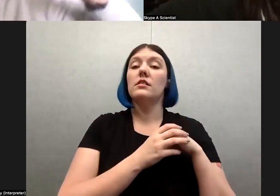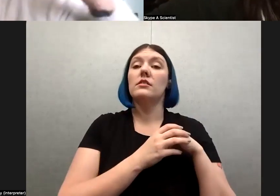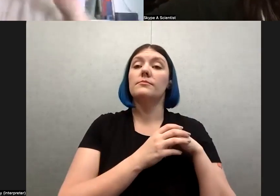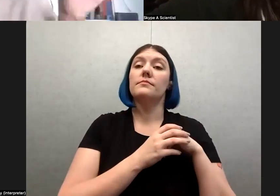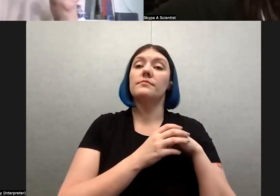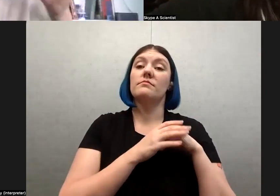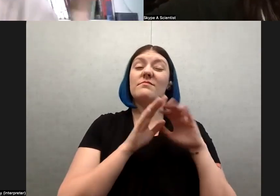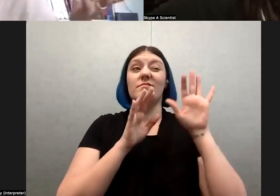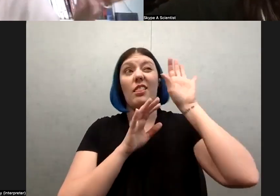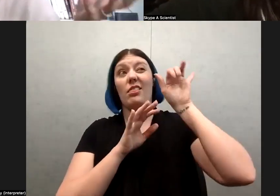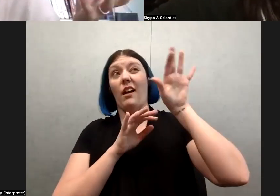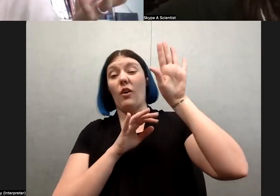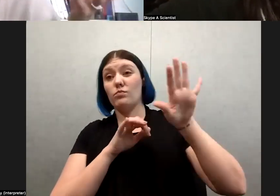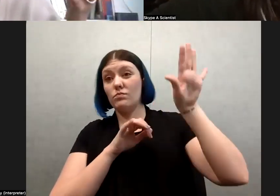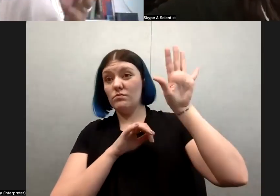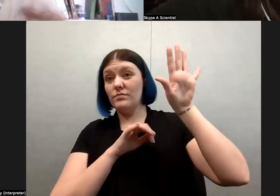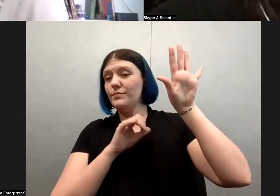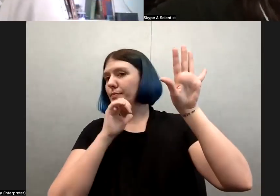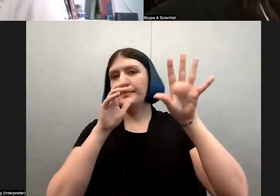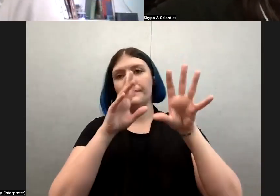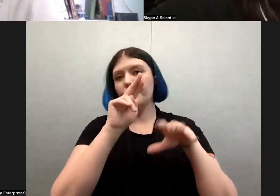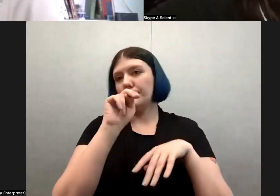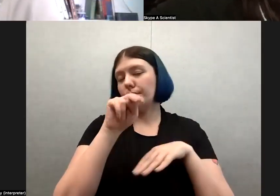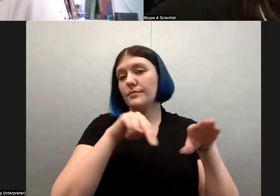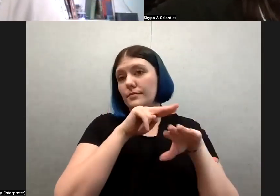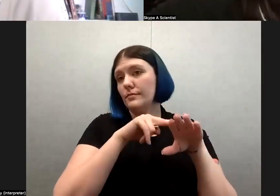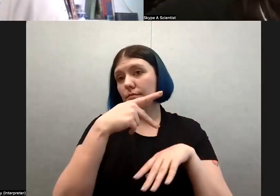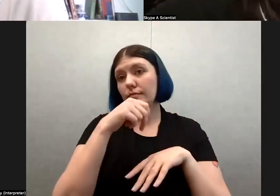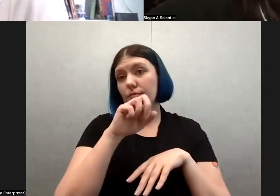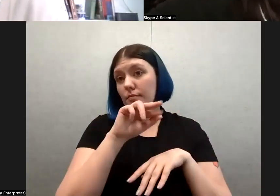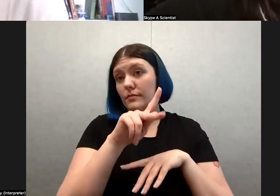that area, for example, isn't in a national park.